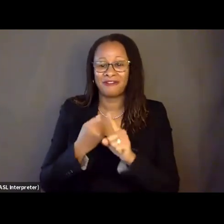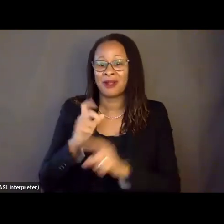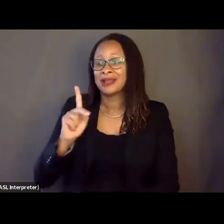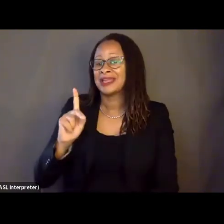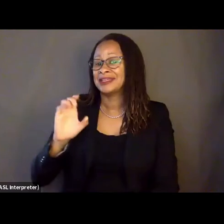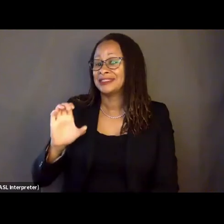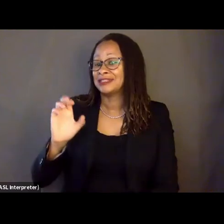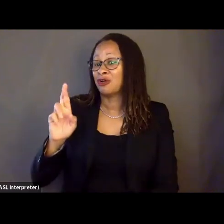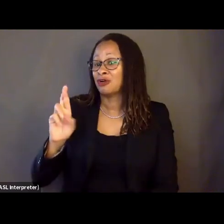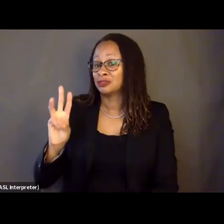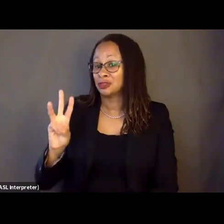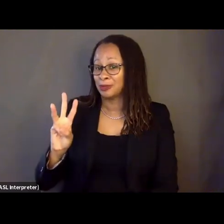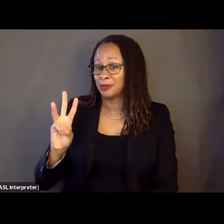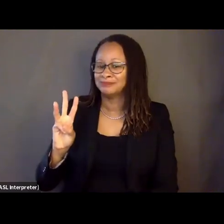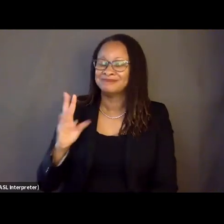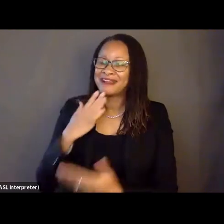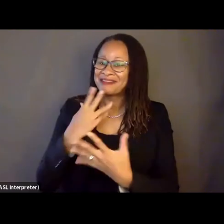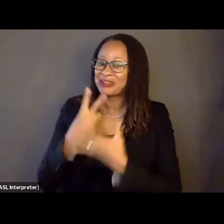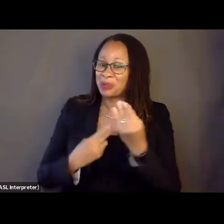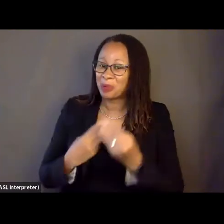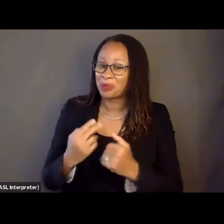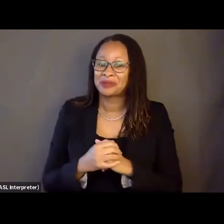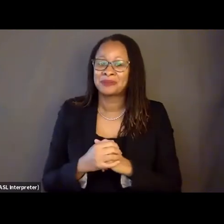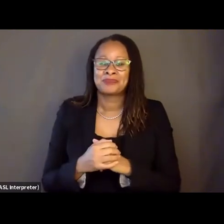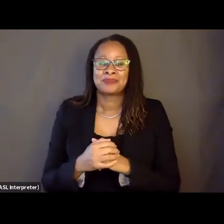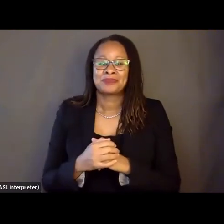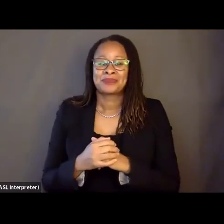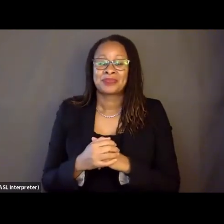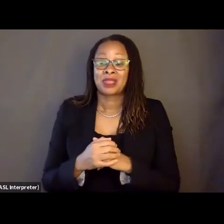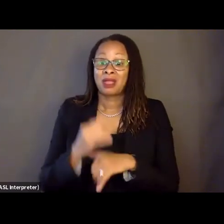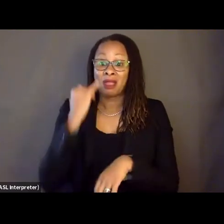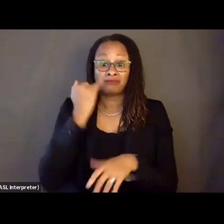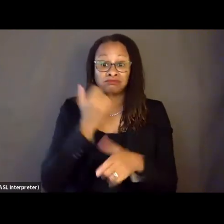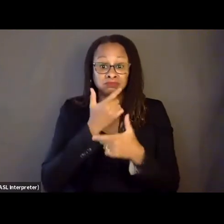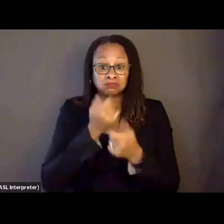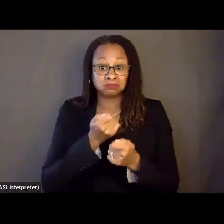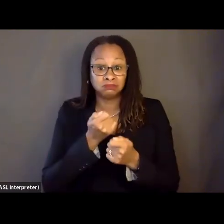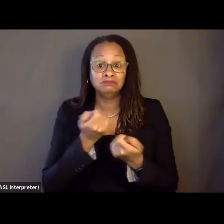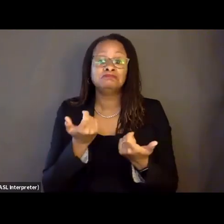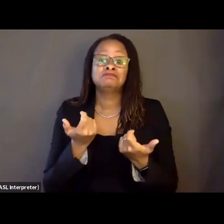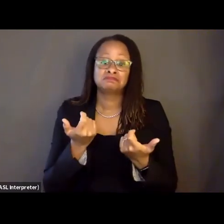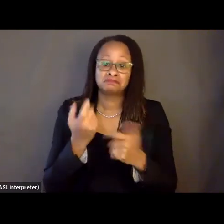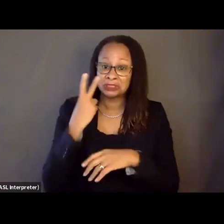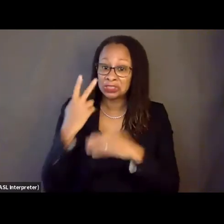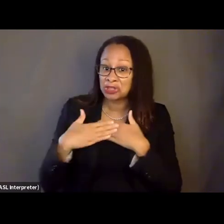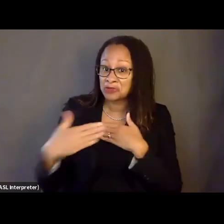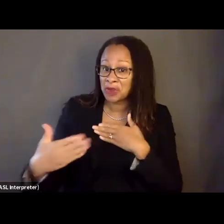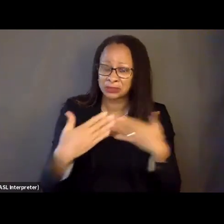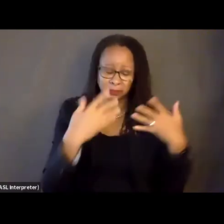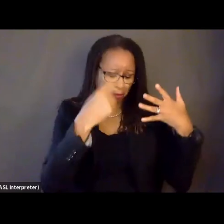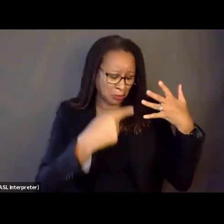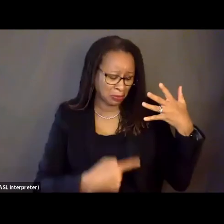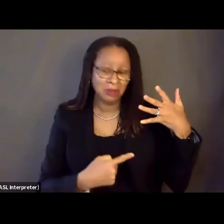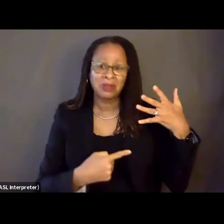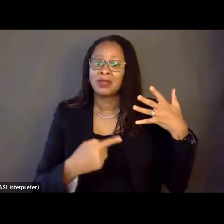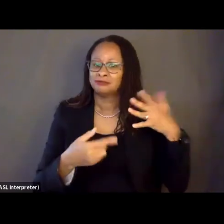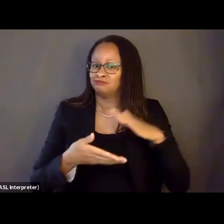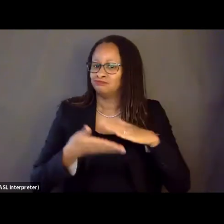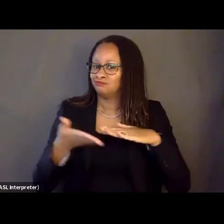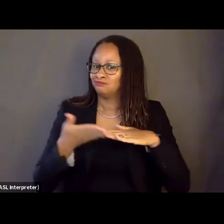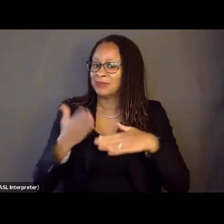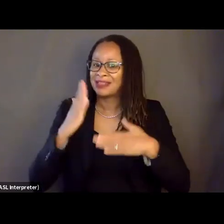KCRW. So thank you both. And if you're interested in seeing the rest of our lineup, it does run through